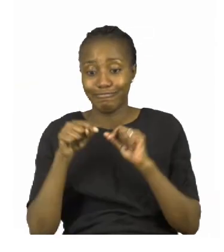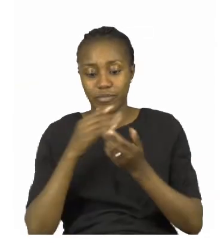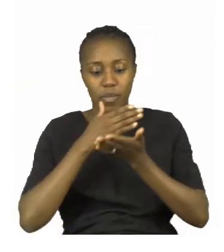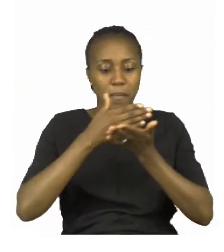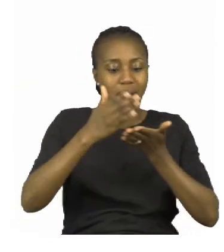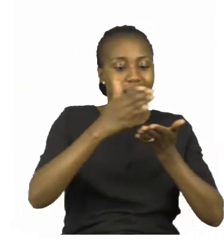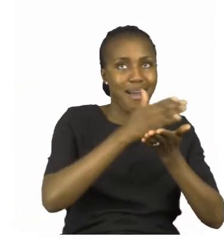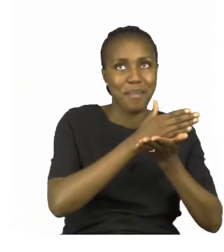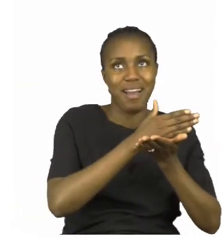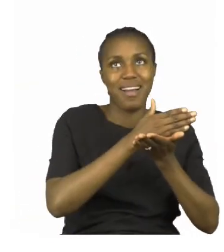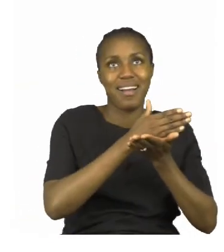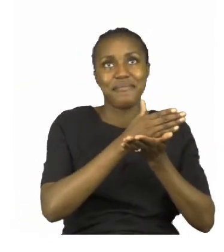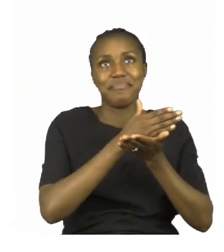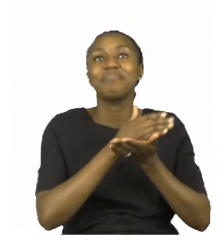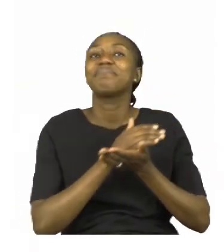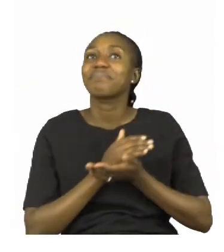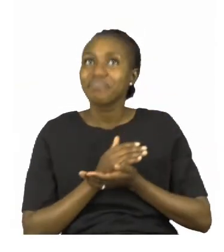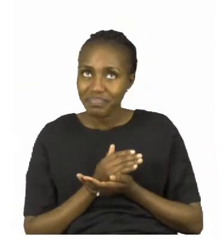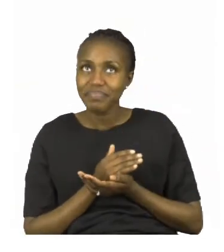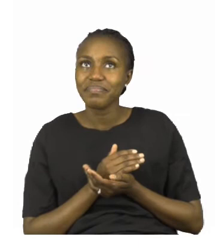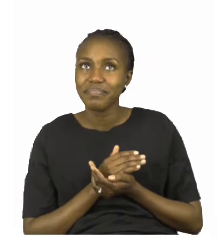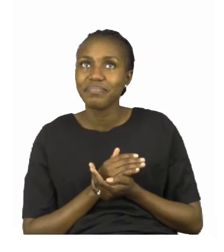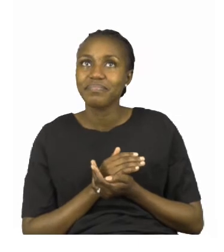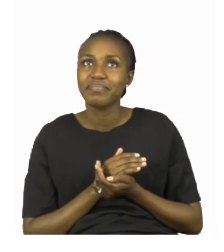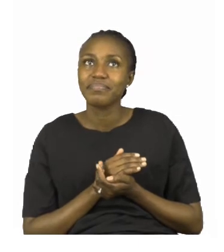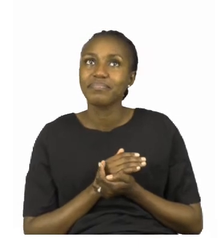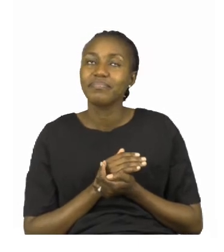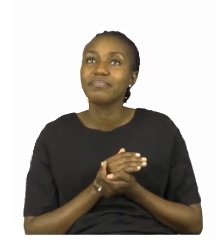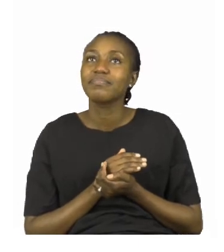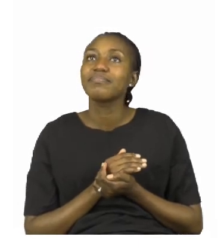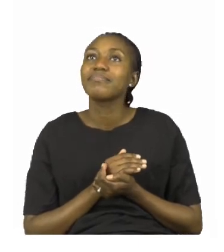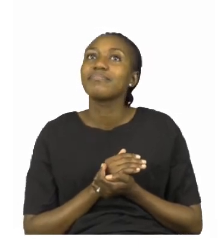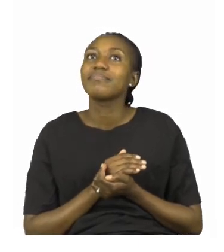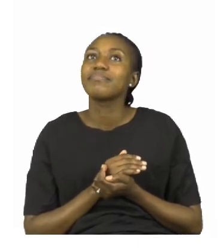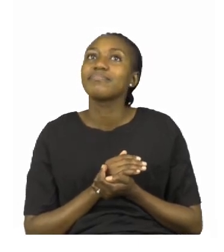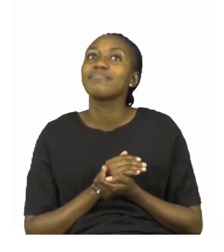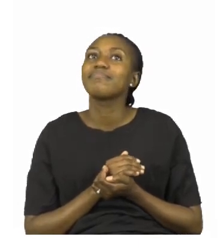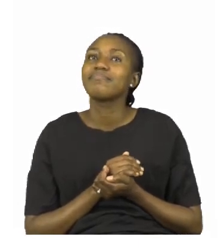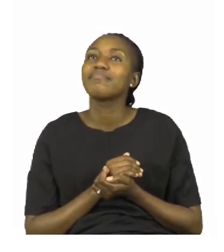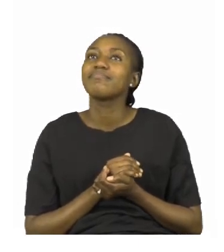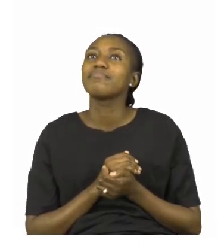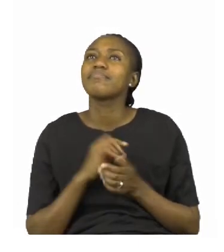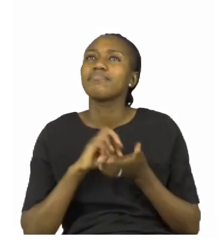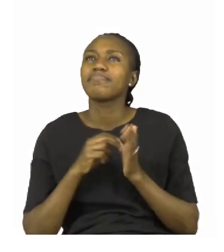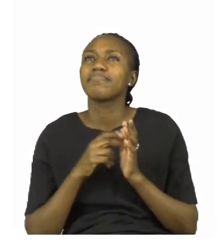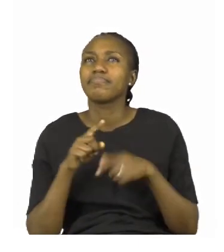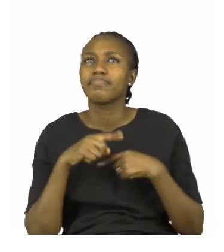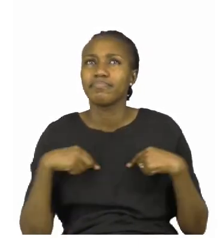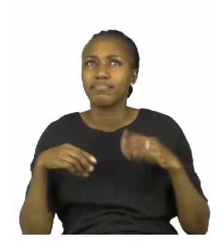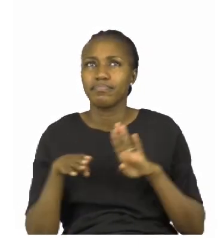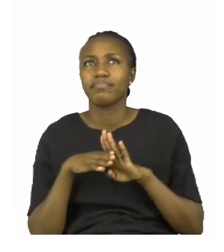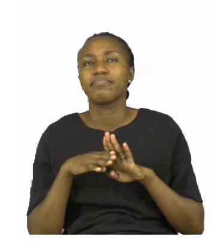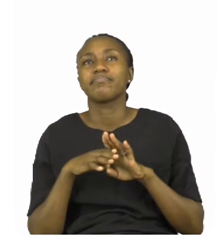sharing. And to start us off, we first need to do some division, which is sharing,